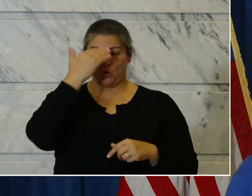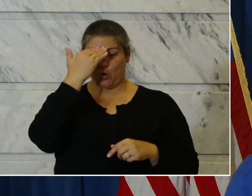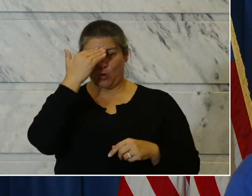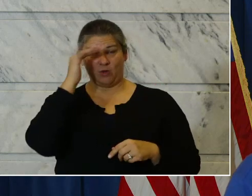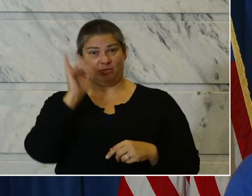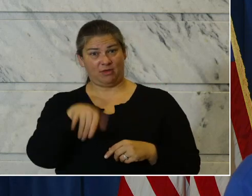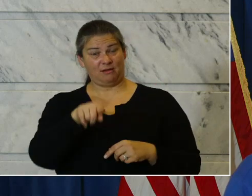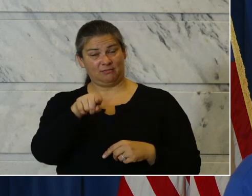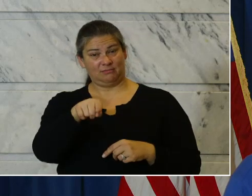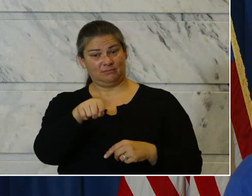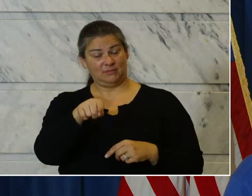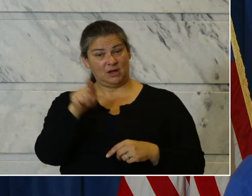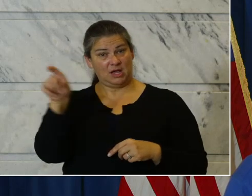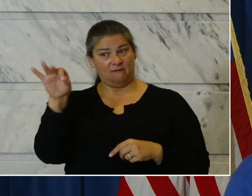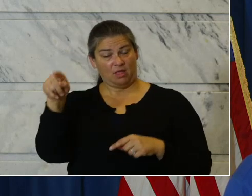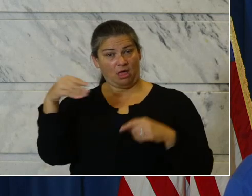seeing